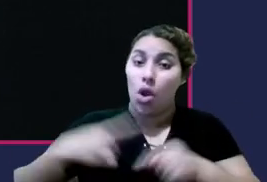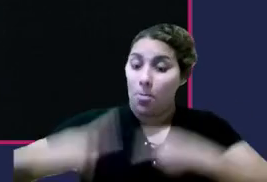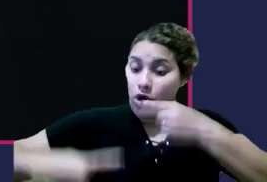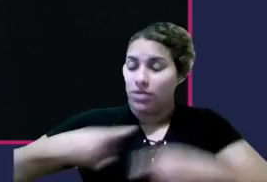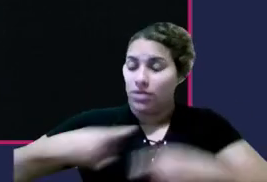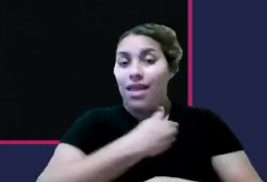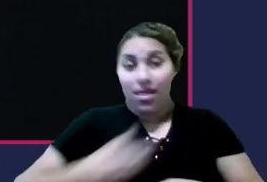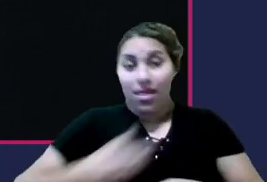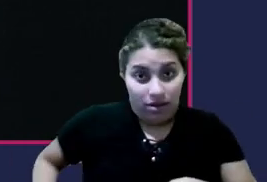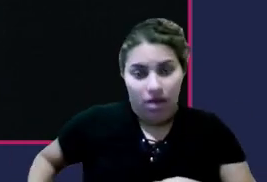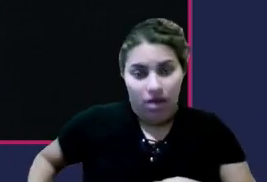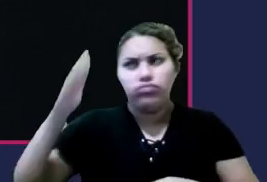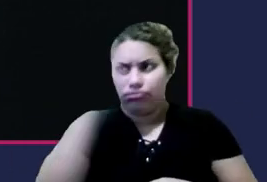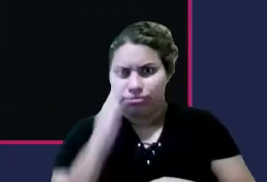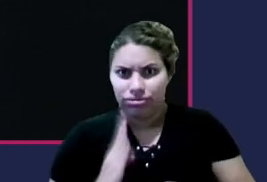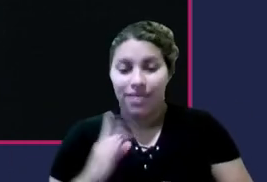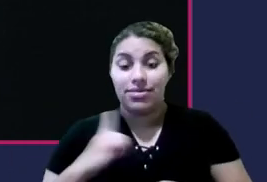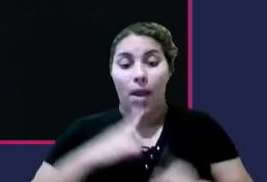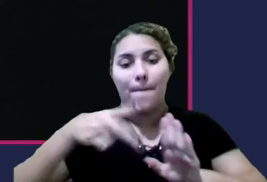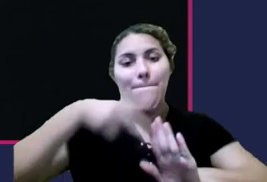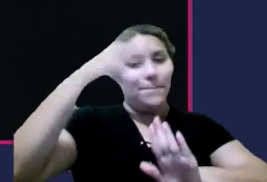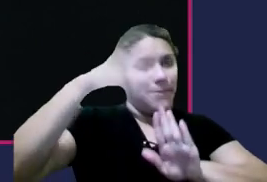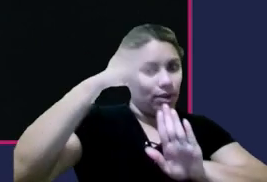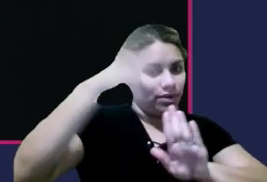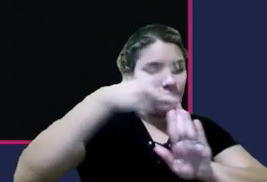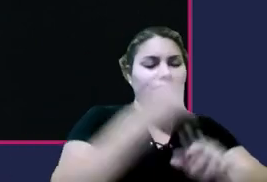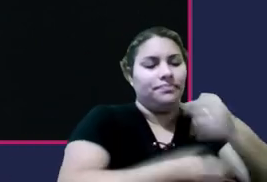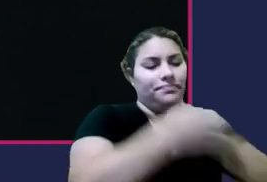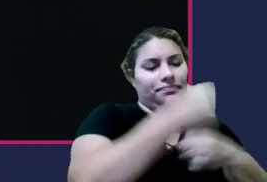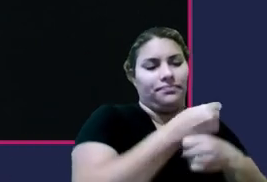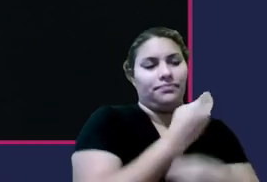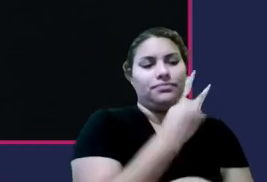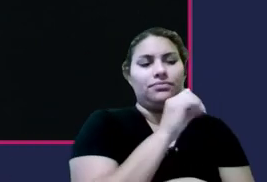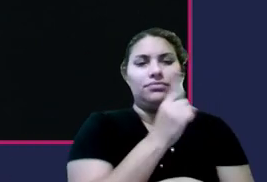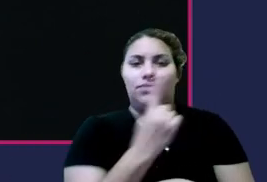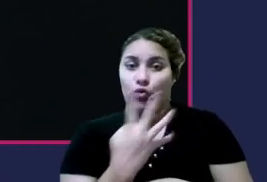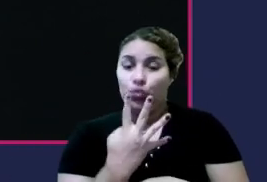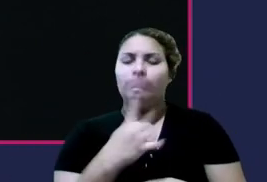for that. We have a national policy established through